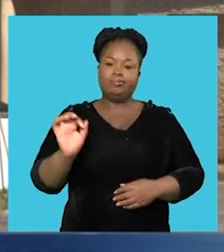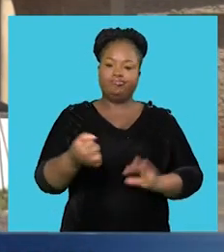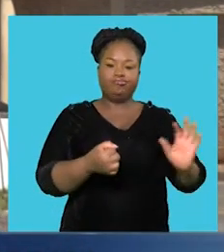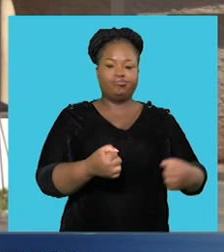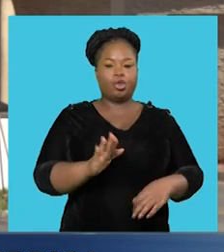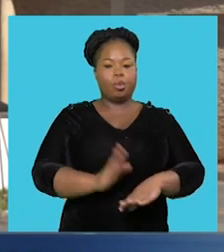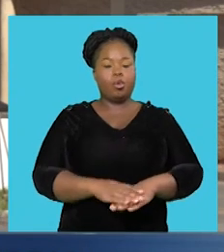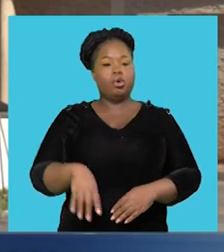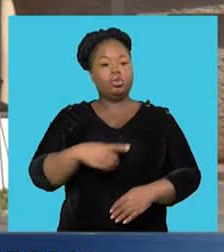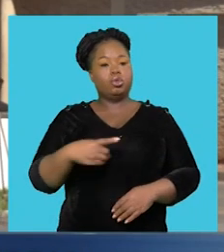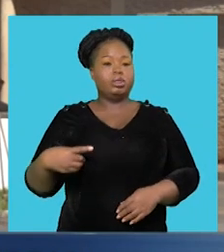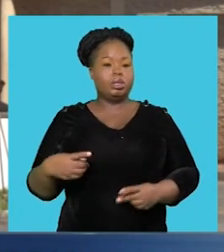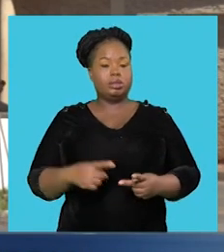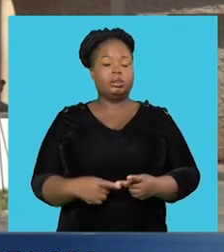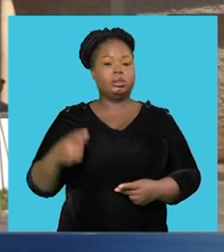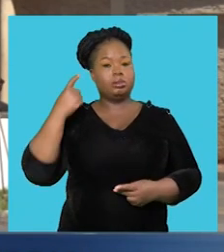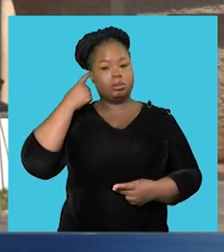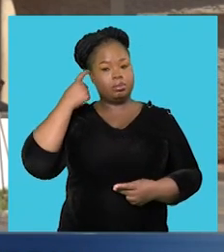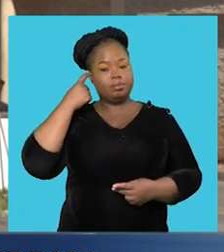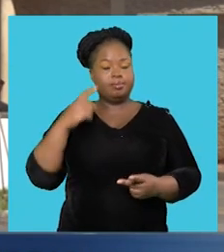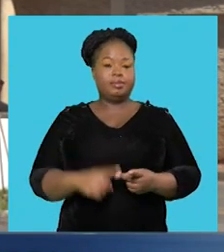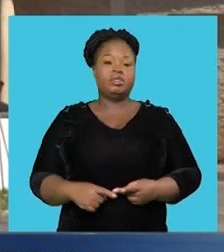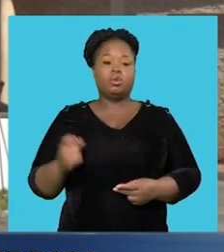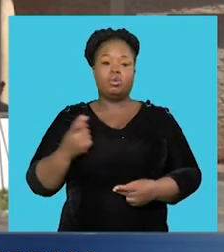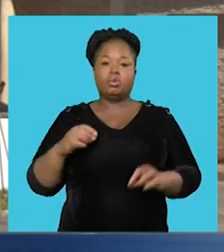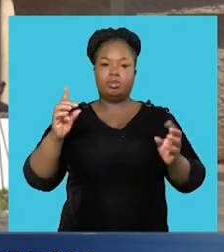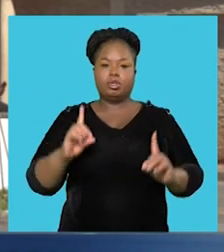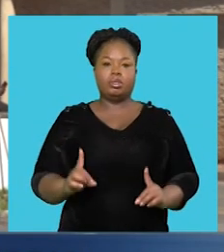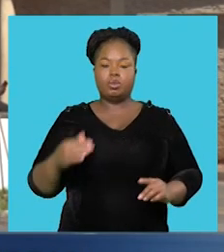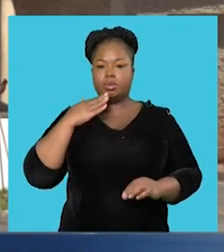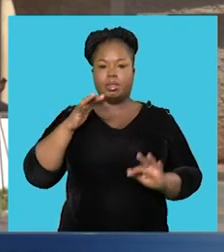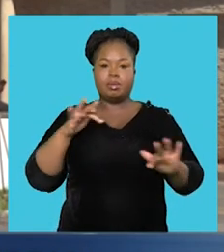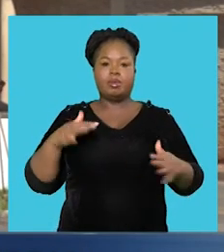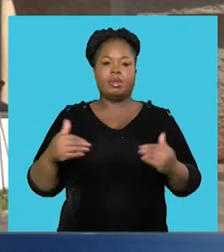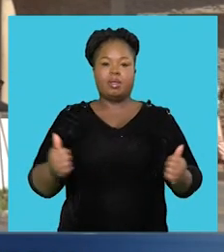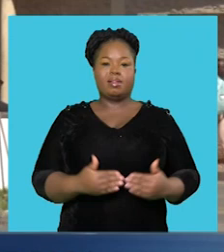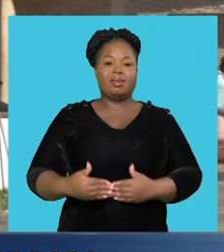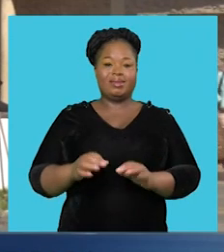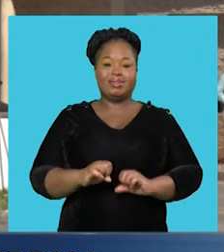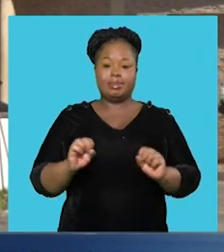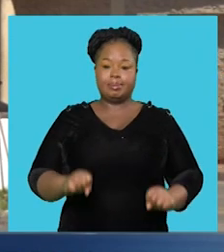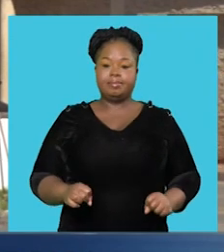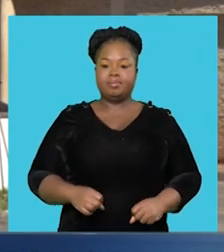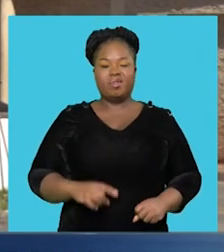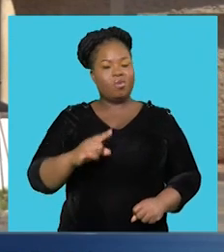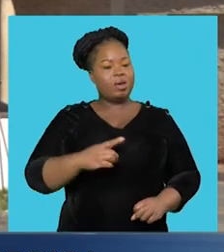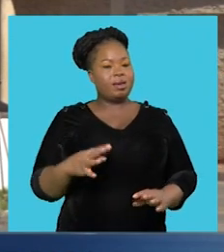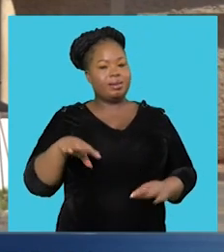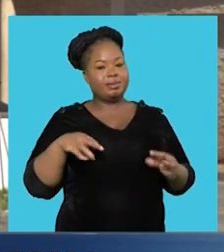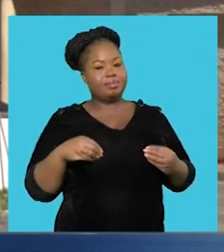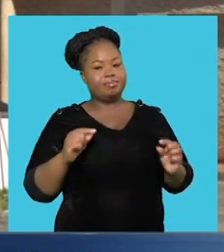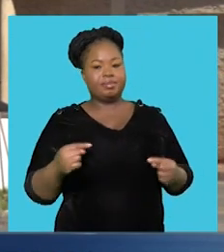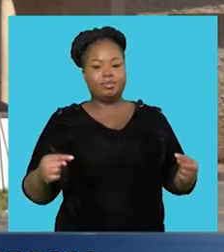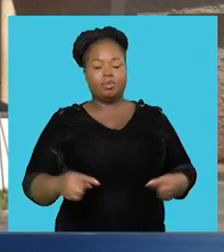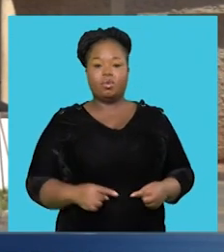doctors, registrars, fellows and specialists in the public healthcare system. It is simply unacceptable that